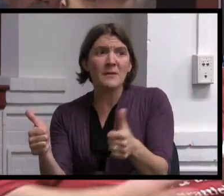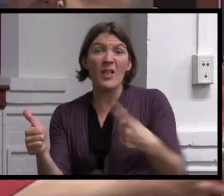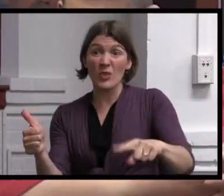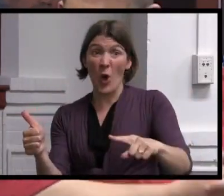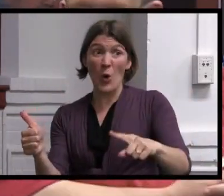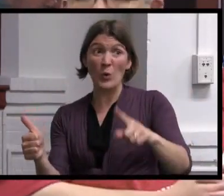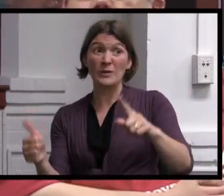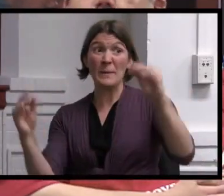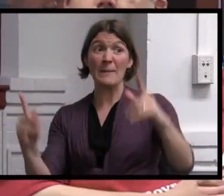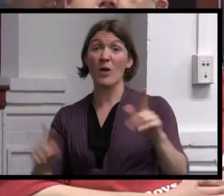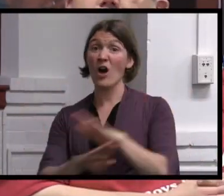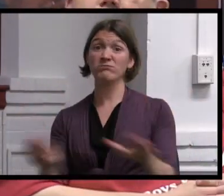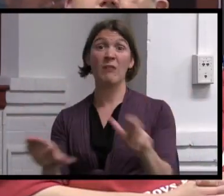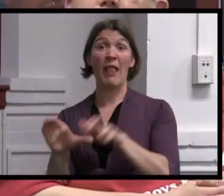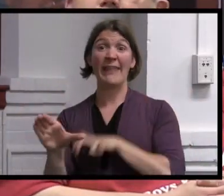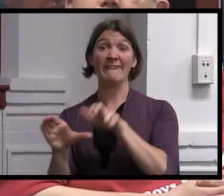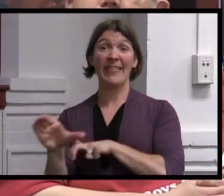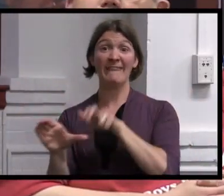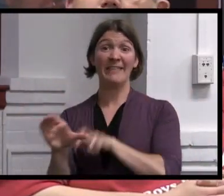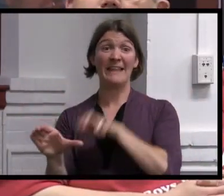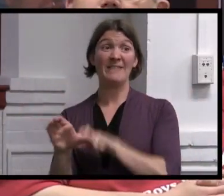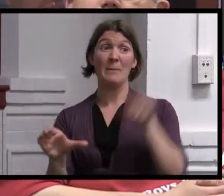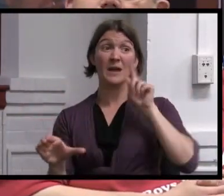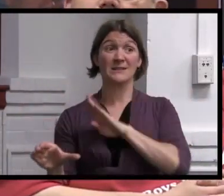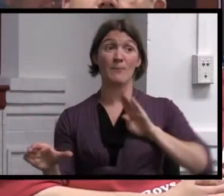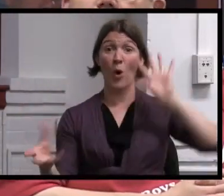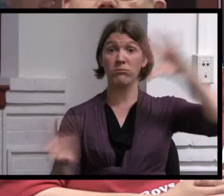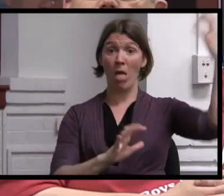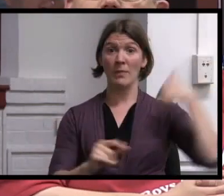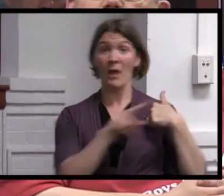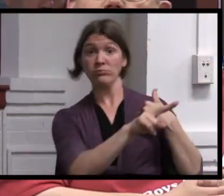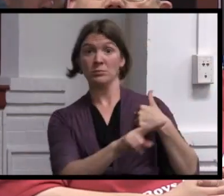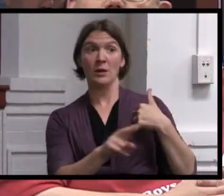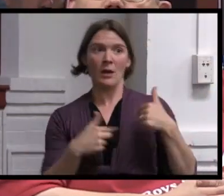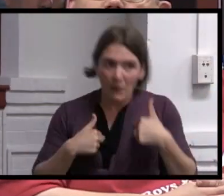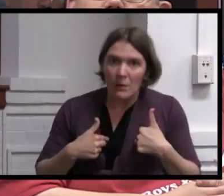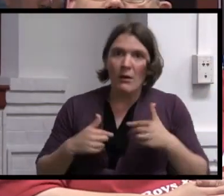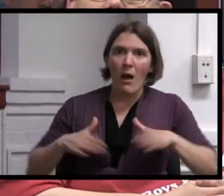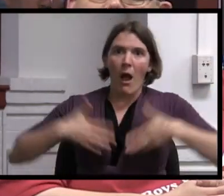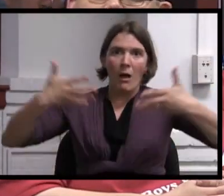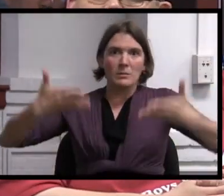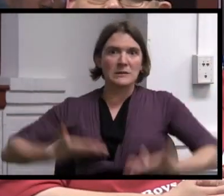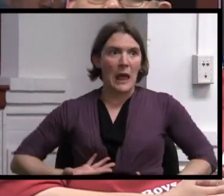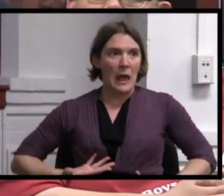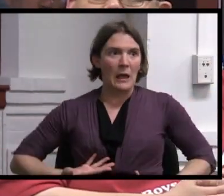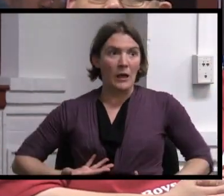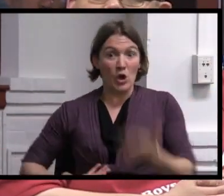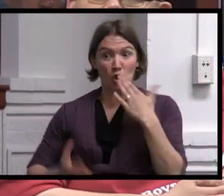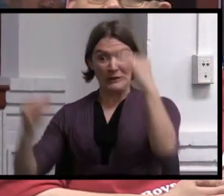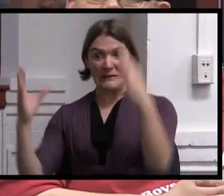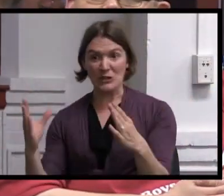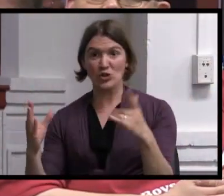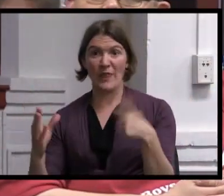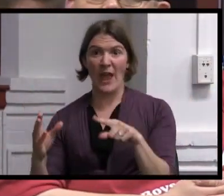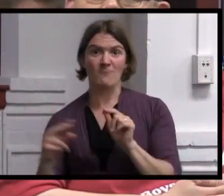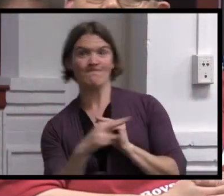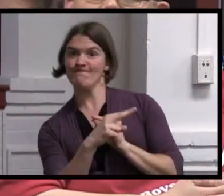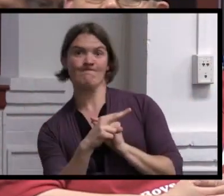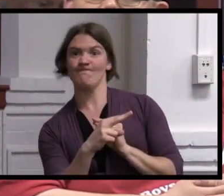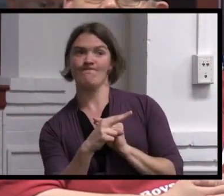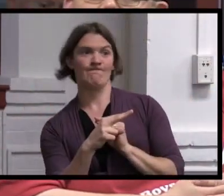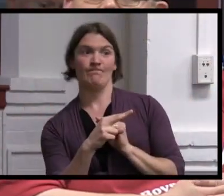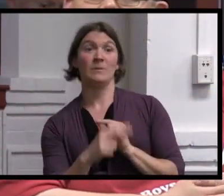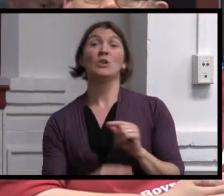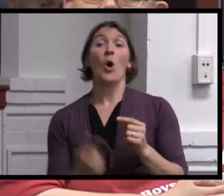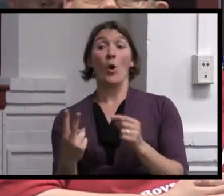coaches are now leaving because of what's happening is very upsetting to us as members of the community. And I know that LC